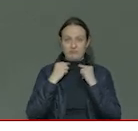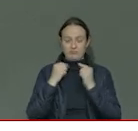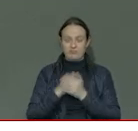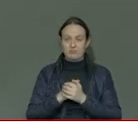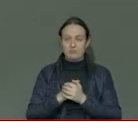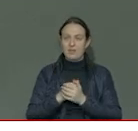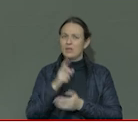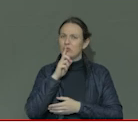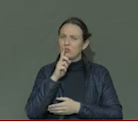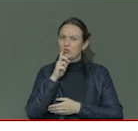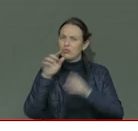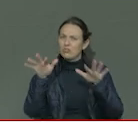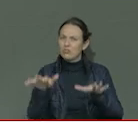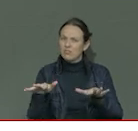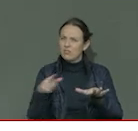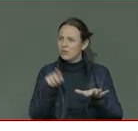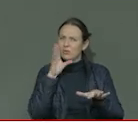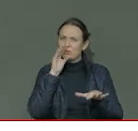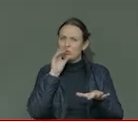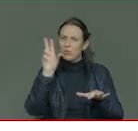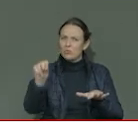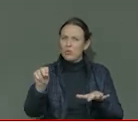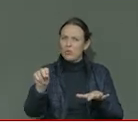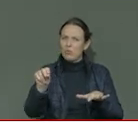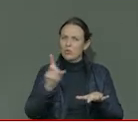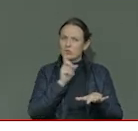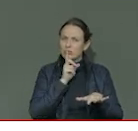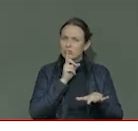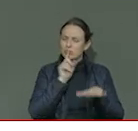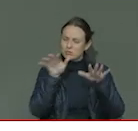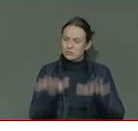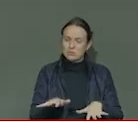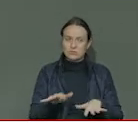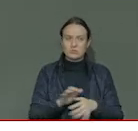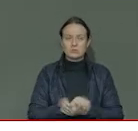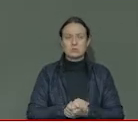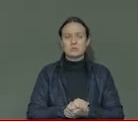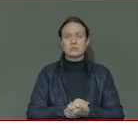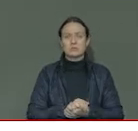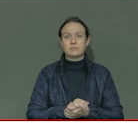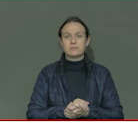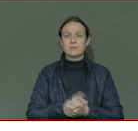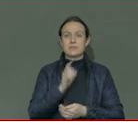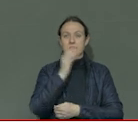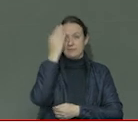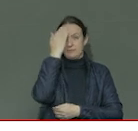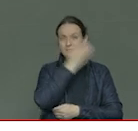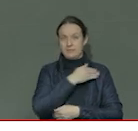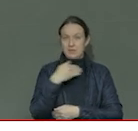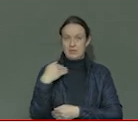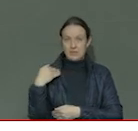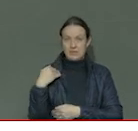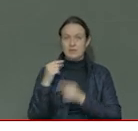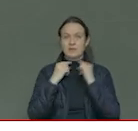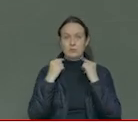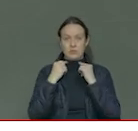guys, you are distracting others that are actually trying to listen. So please, the Catholic priest. He is the one